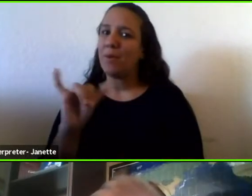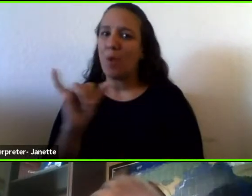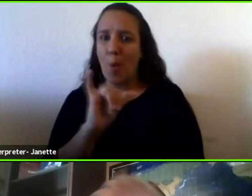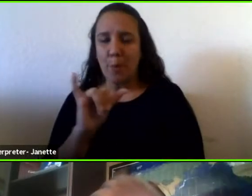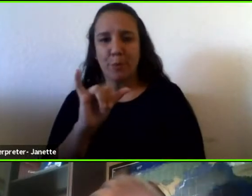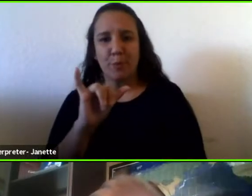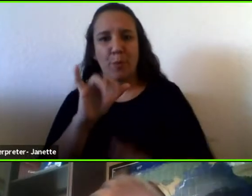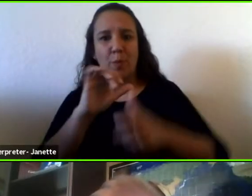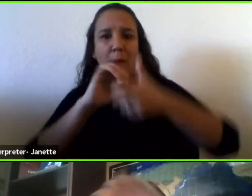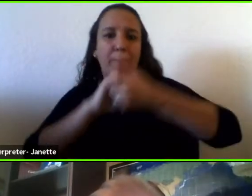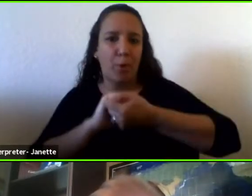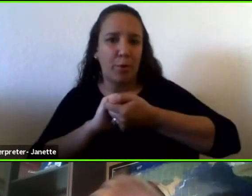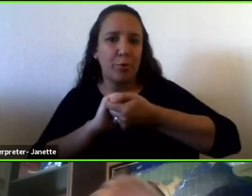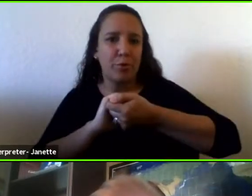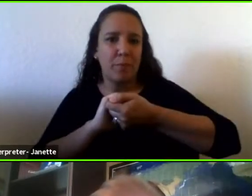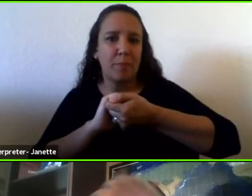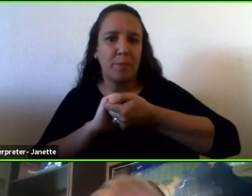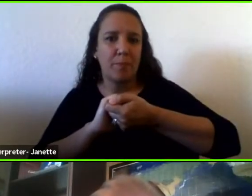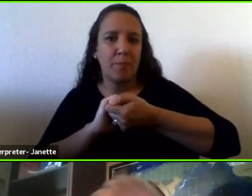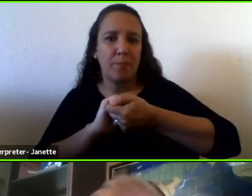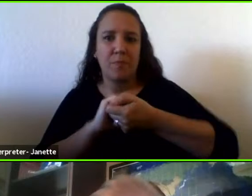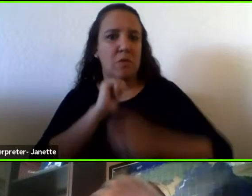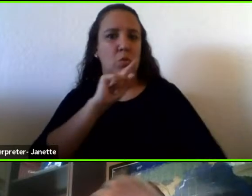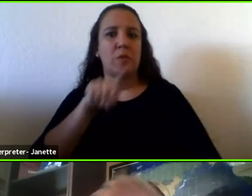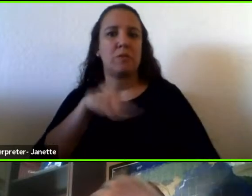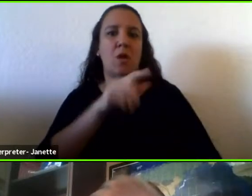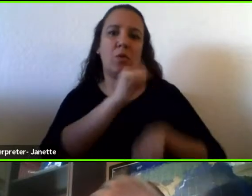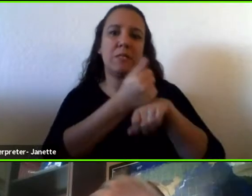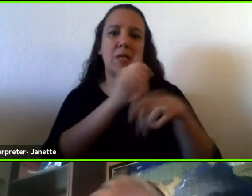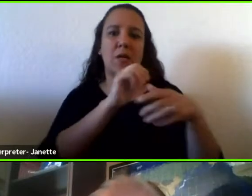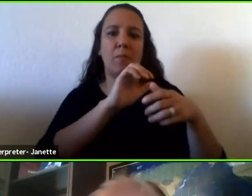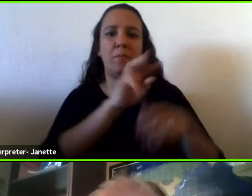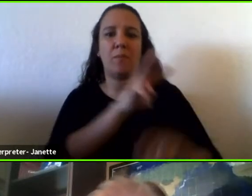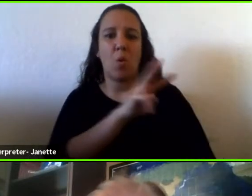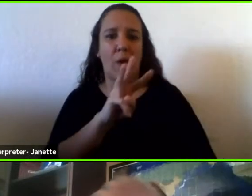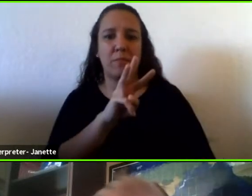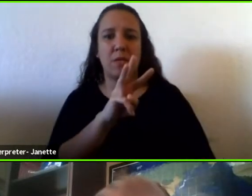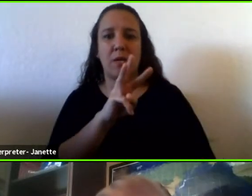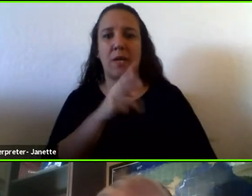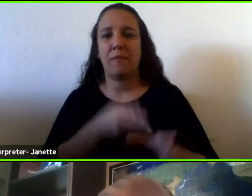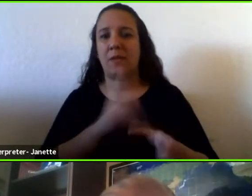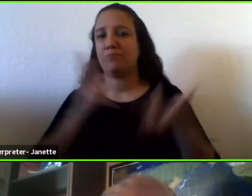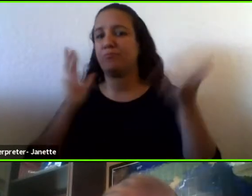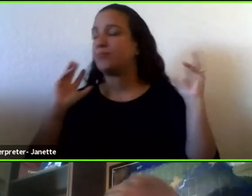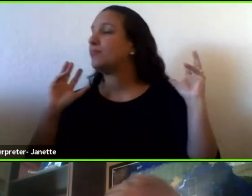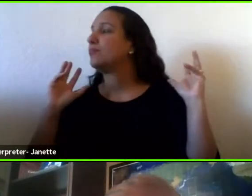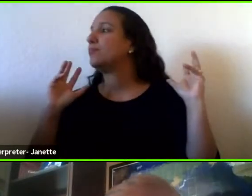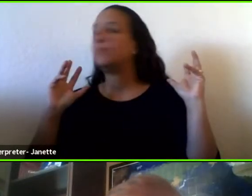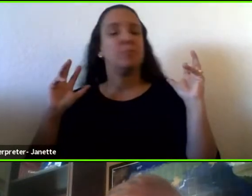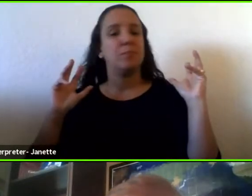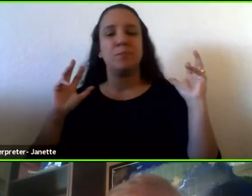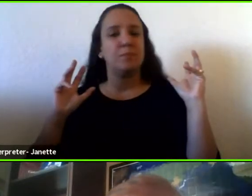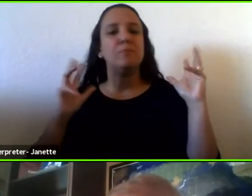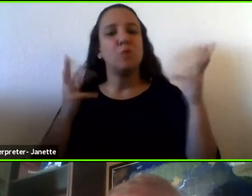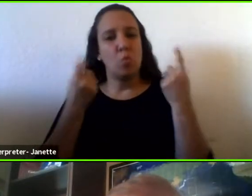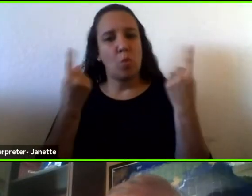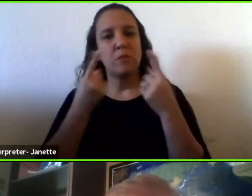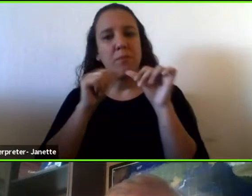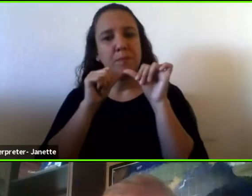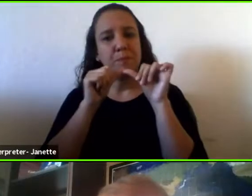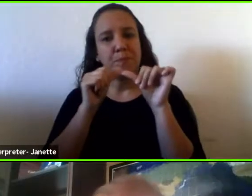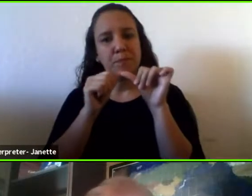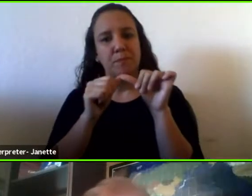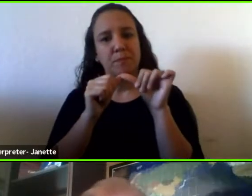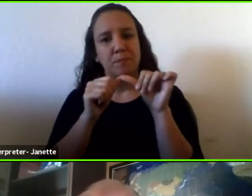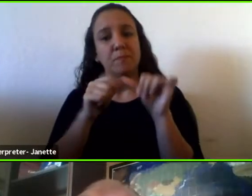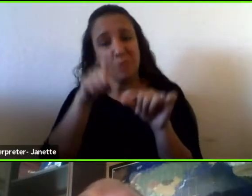you build because you take an interest in that business for the purpose of scaling. But I will tell you that you have to have